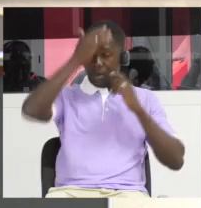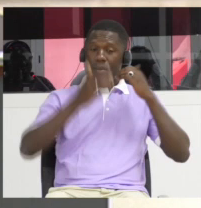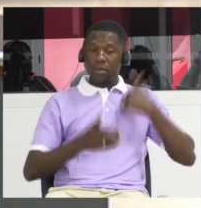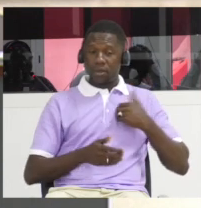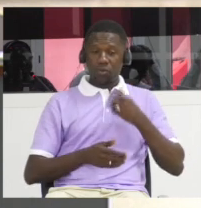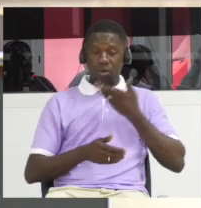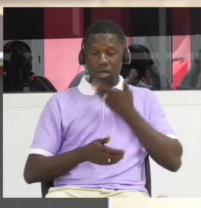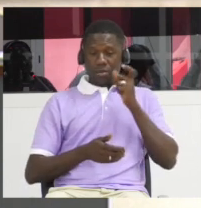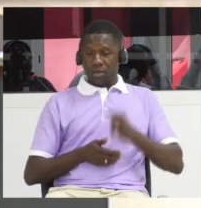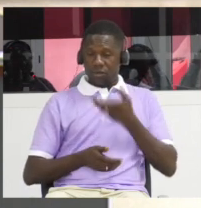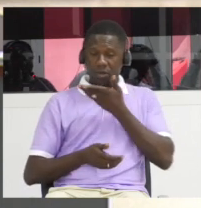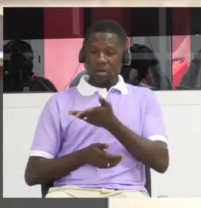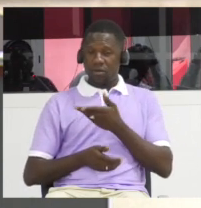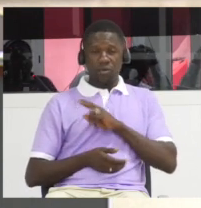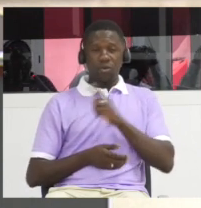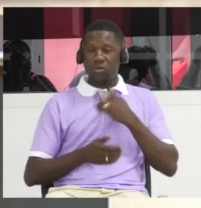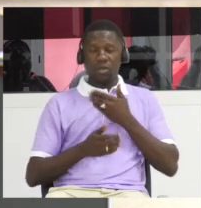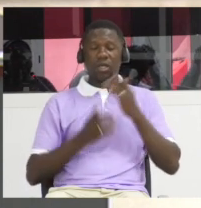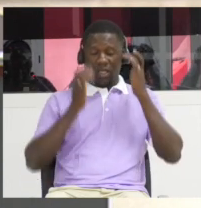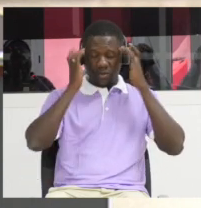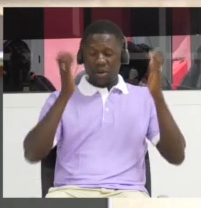control of the army.